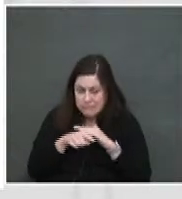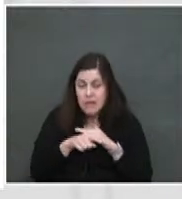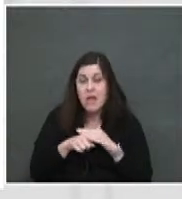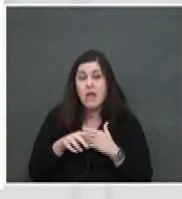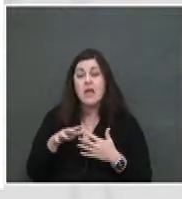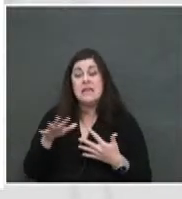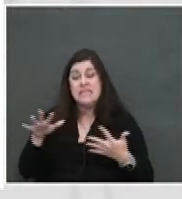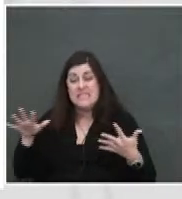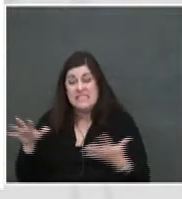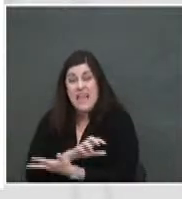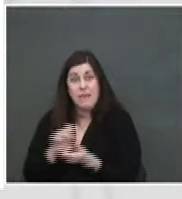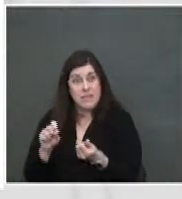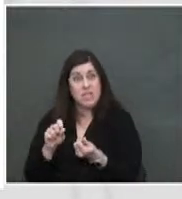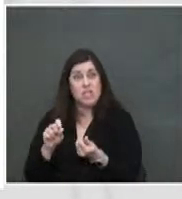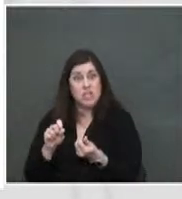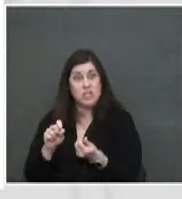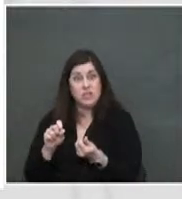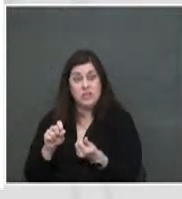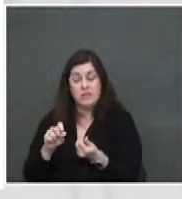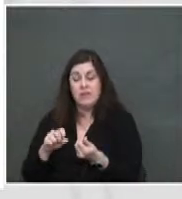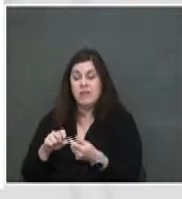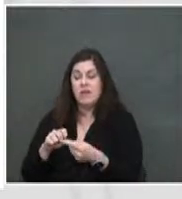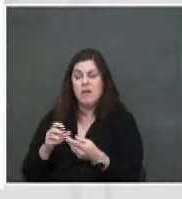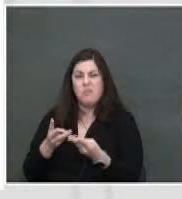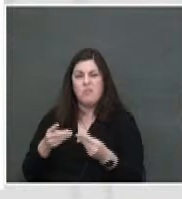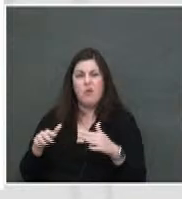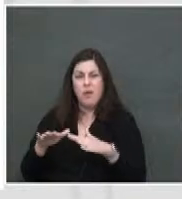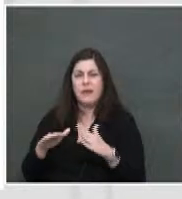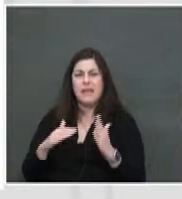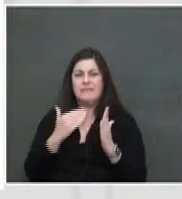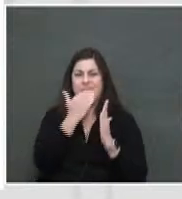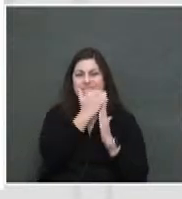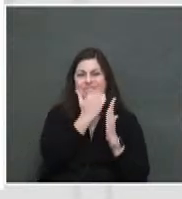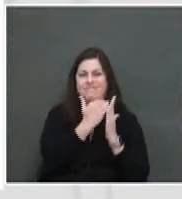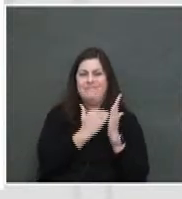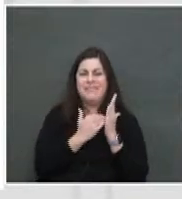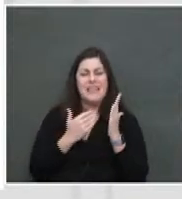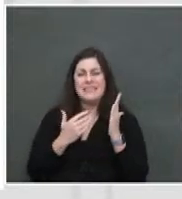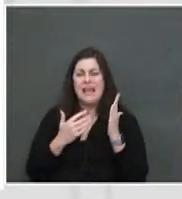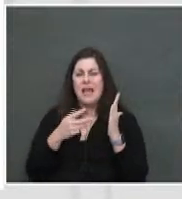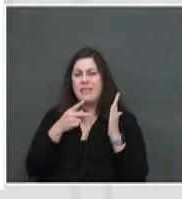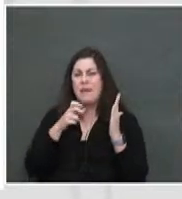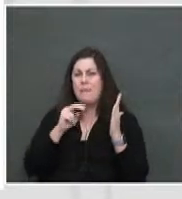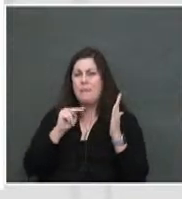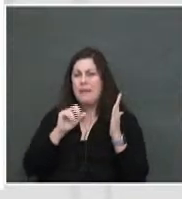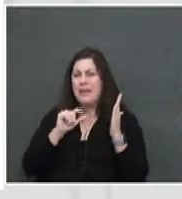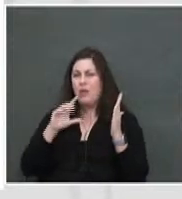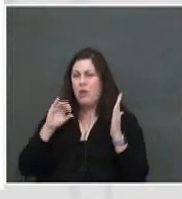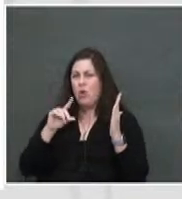Destruction or damage or vandalism is not listed in the Texas Penal Code. It is